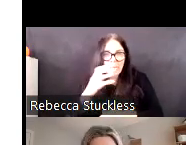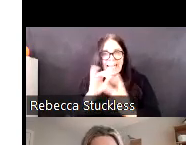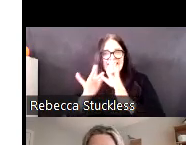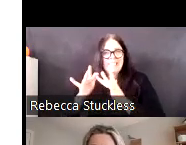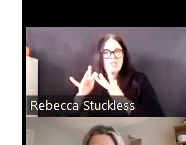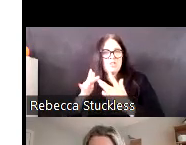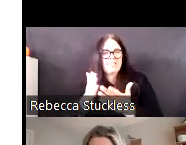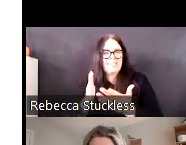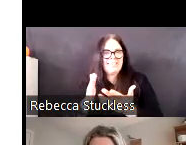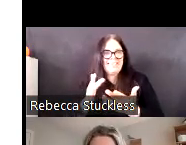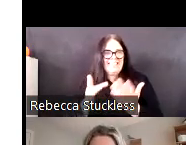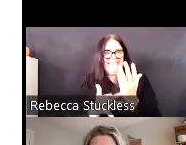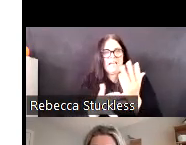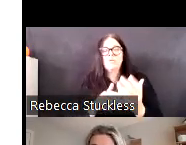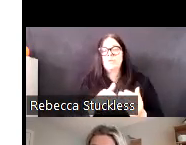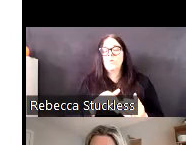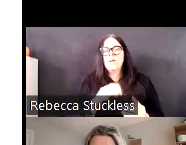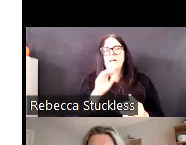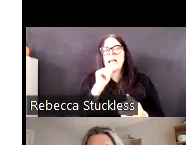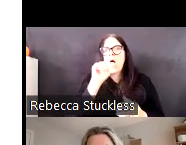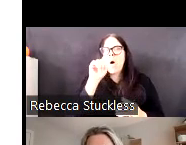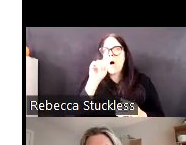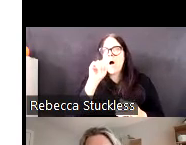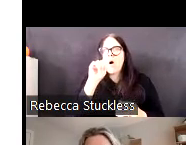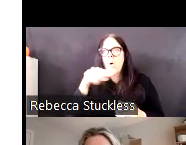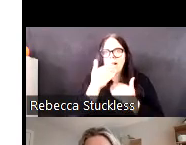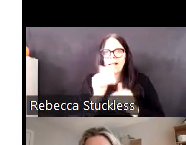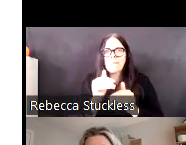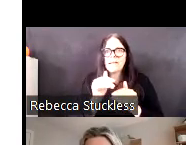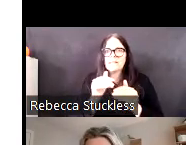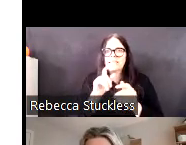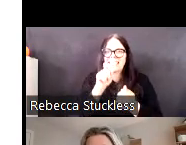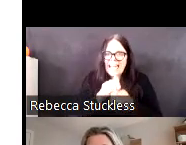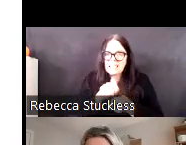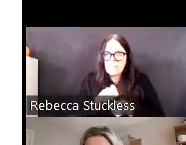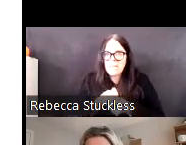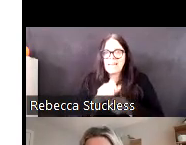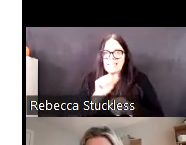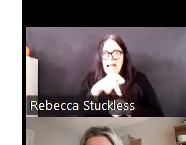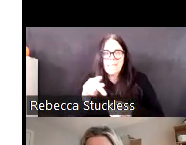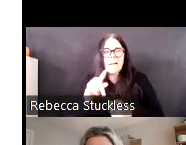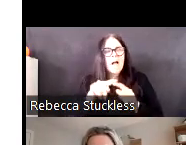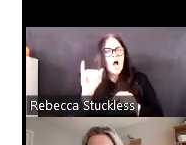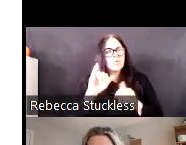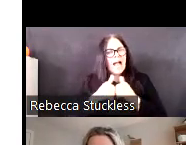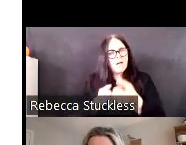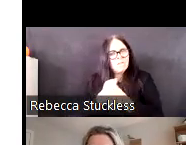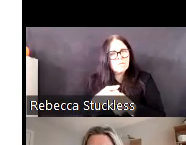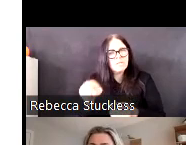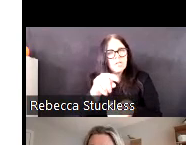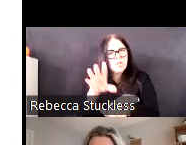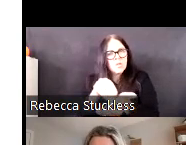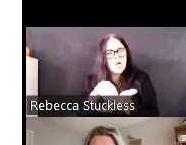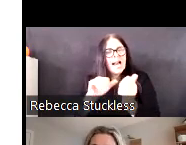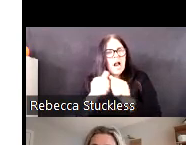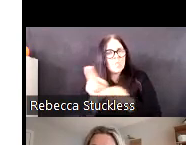devices. So not only very customized apps, but just overall, how can you introduce your learners to mobile technology and really use it